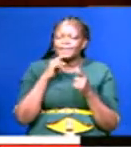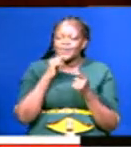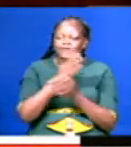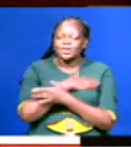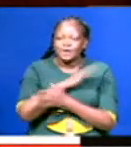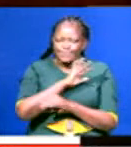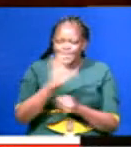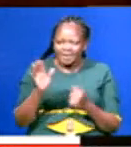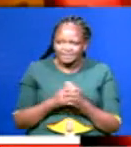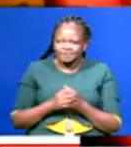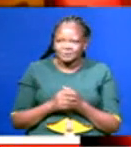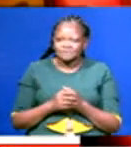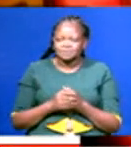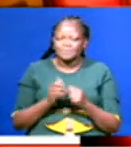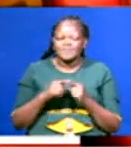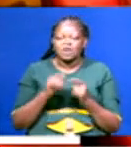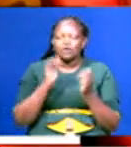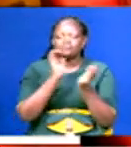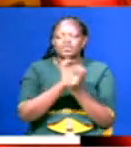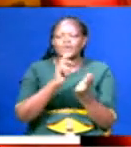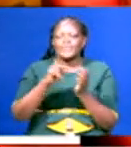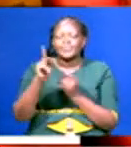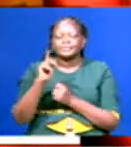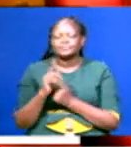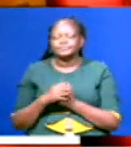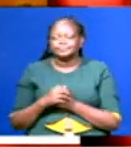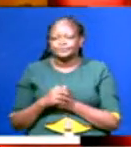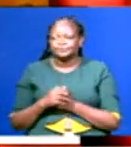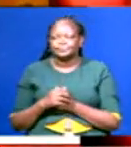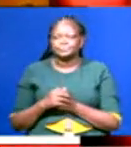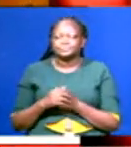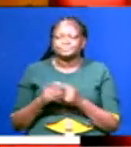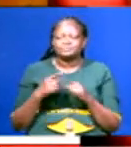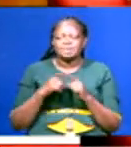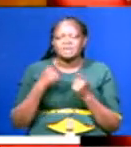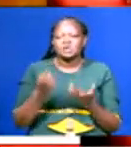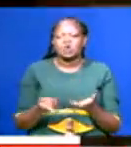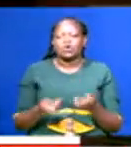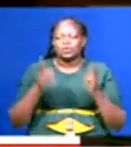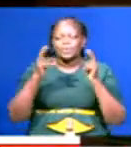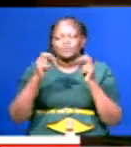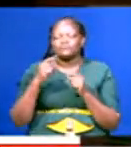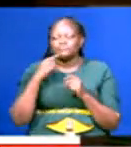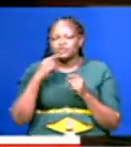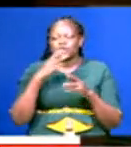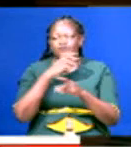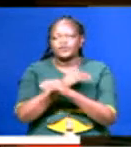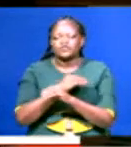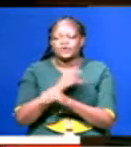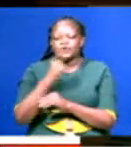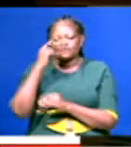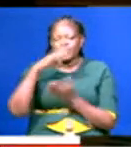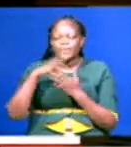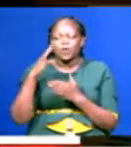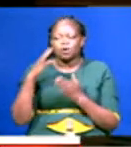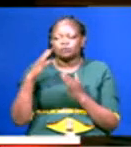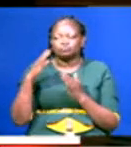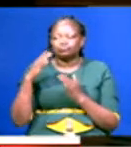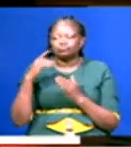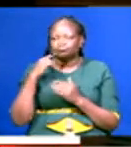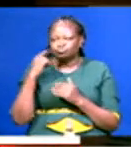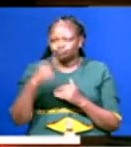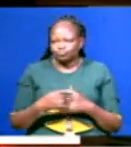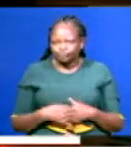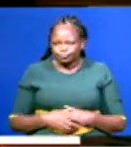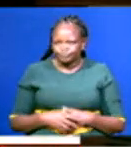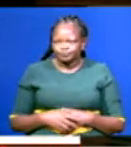has been out on bail. The matter before High Court will be mentioned virtually for directions. The investigations are